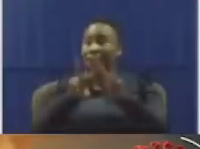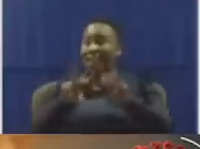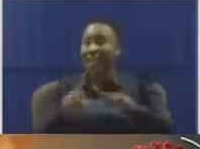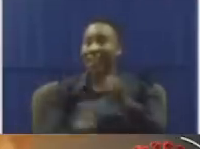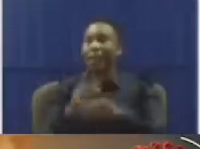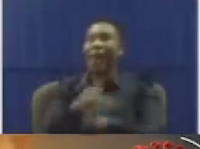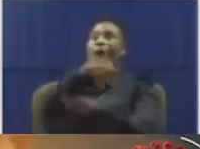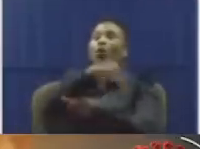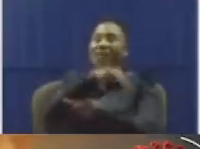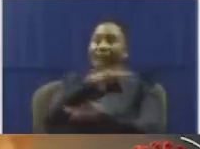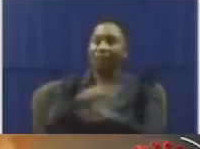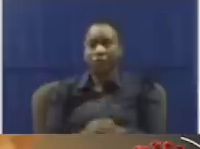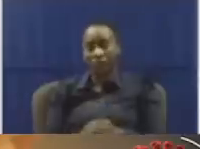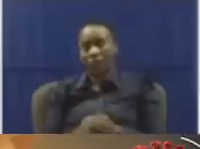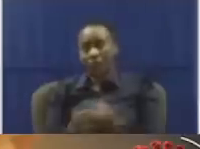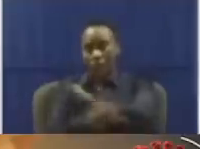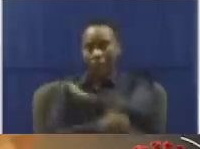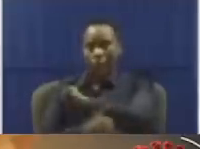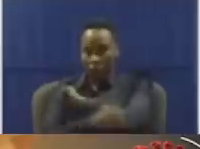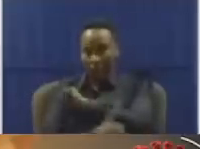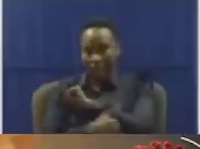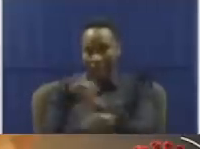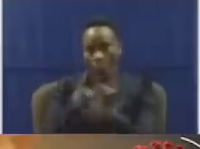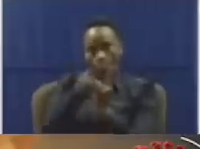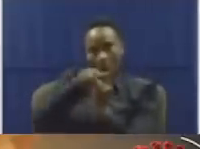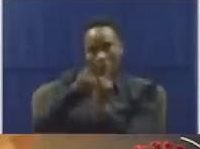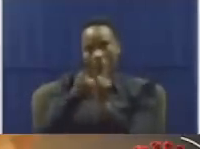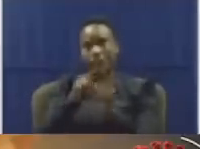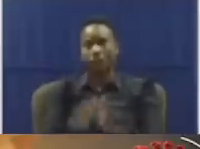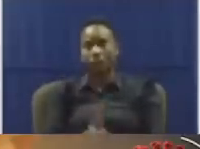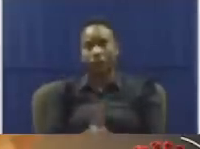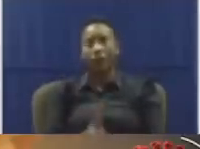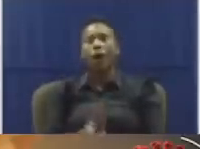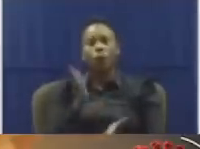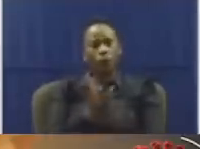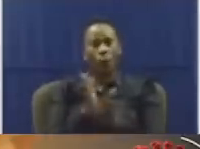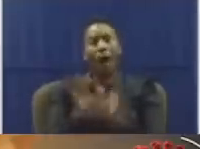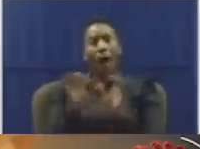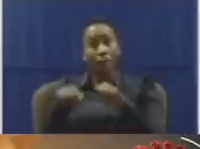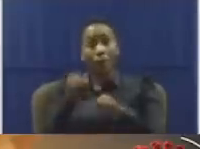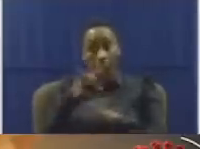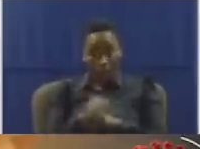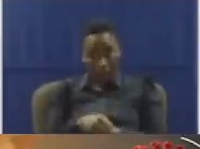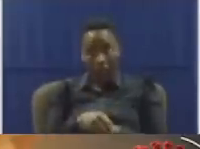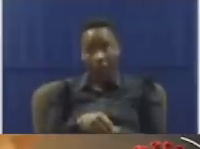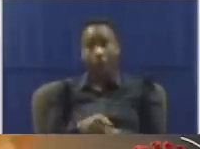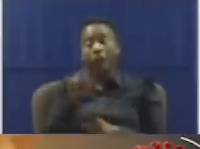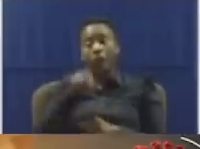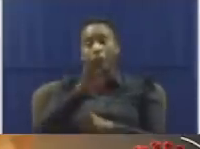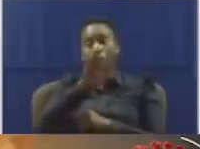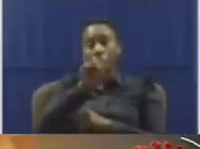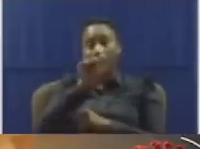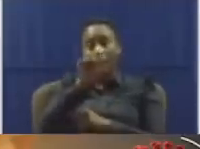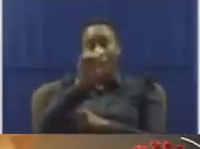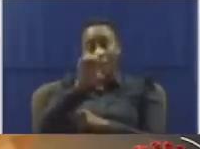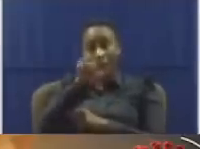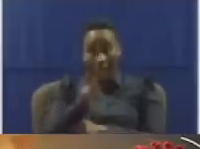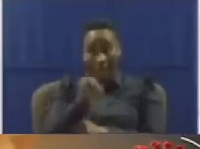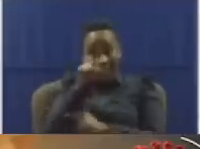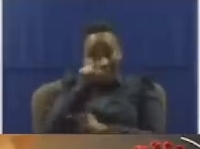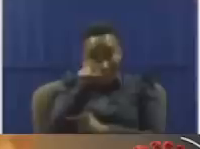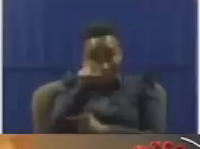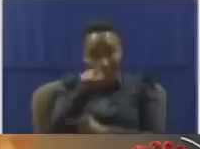interrogations, and cover-ups. And I'm sure you'll agree, Mr. President, and yes, you may say, Mr. Fraser, but it was your president